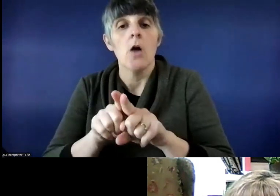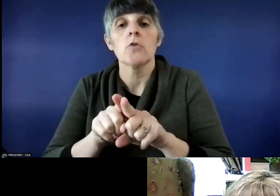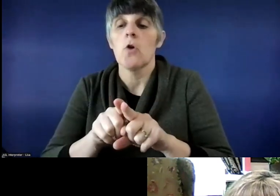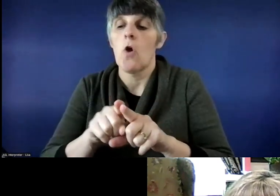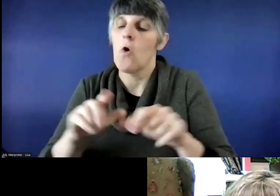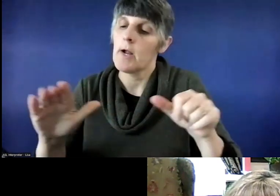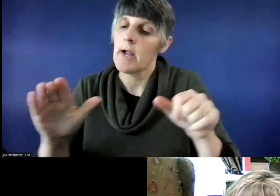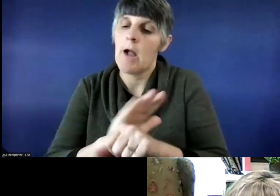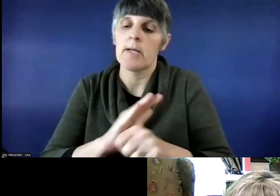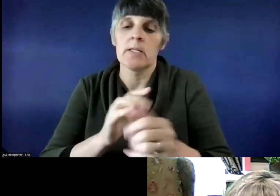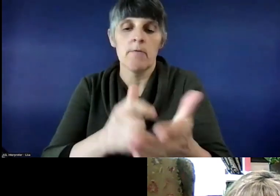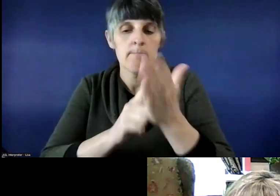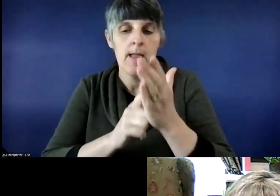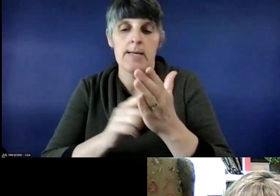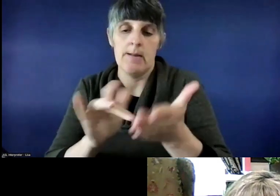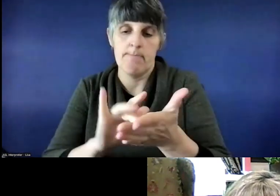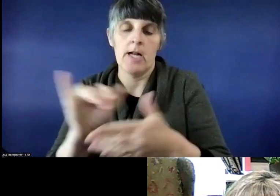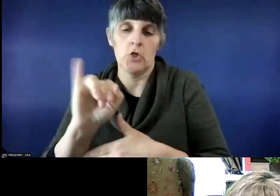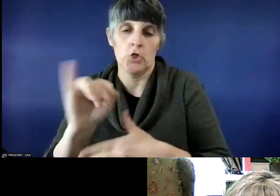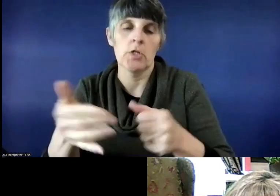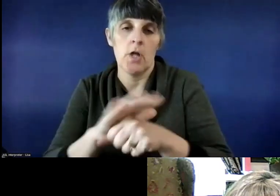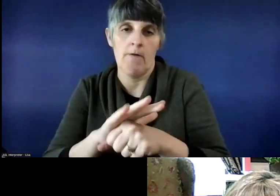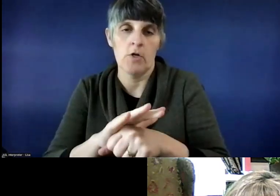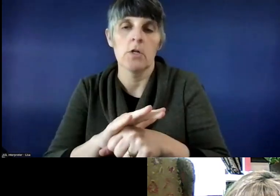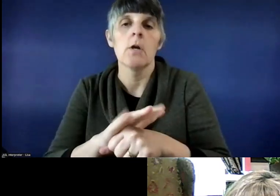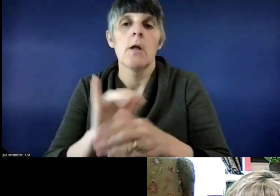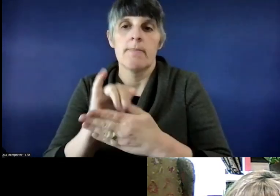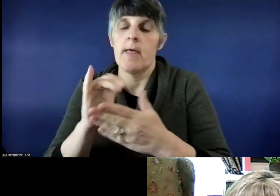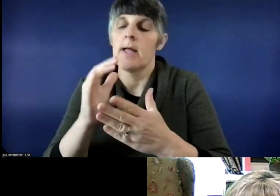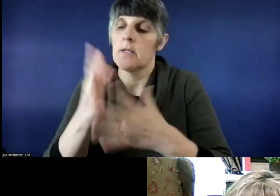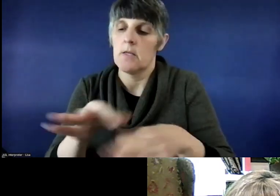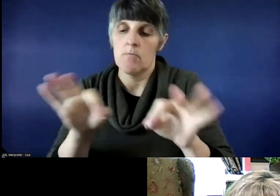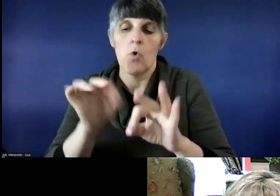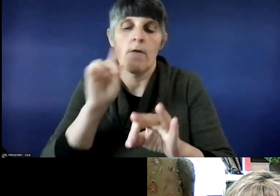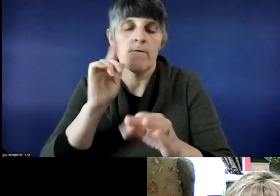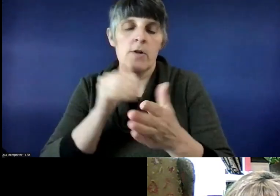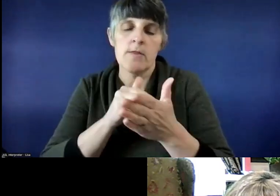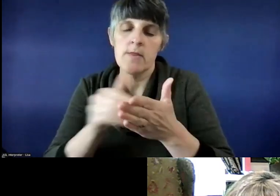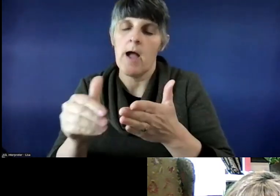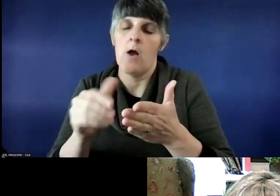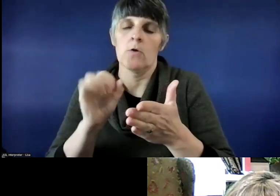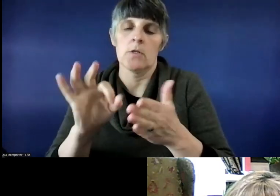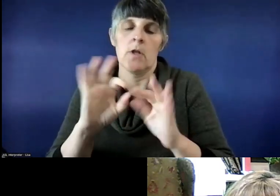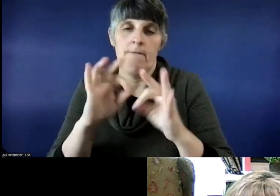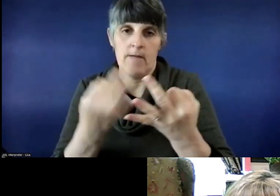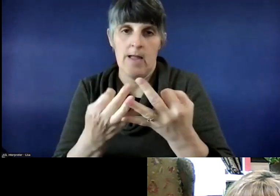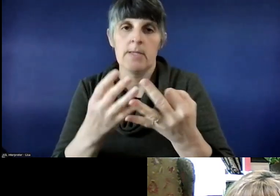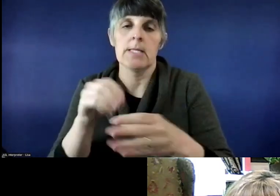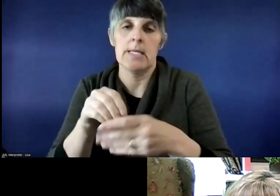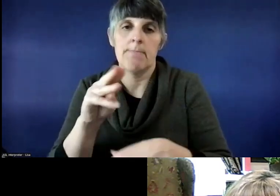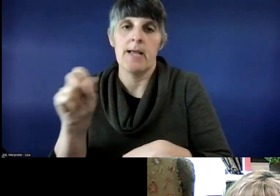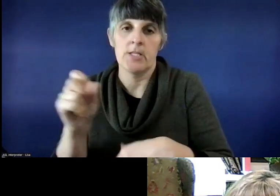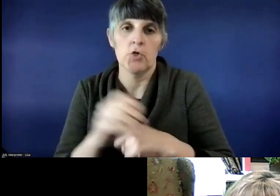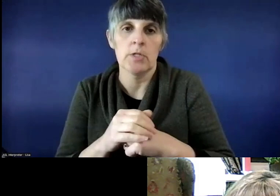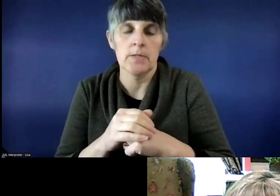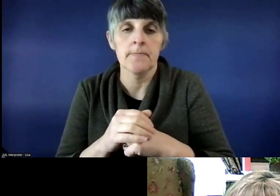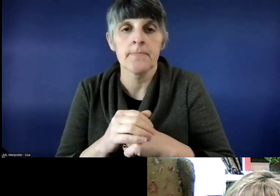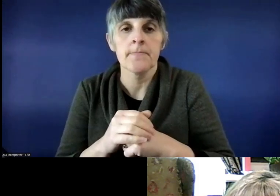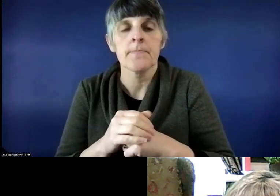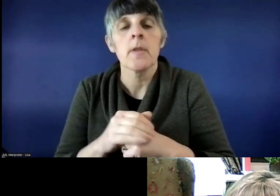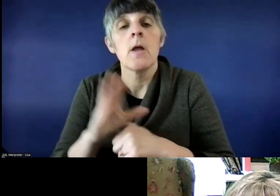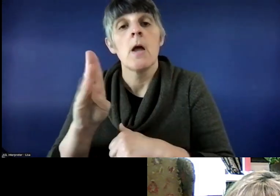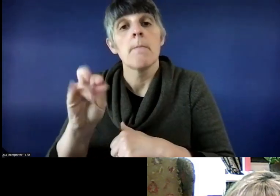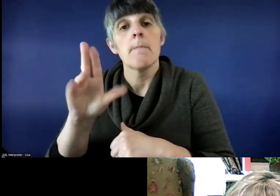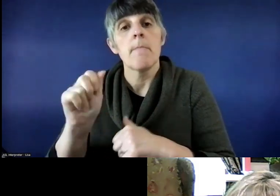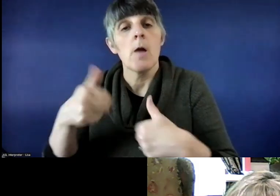comprehensive mandated medical insurance coverage that has been important for thousands of families in Massachusetts. Barbara